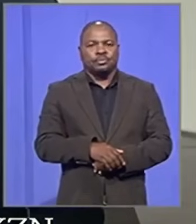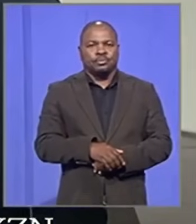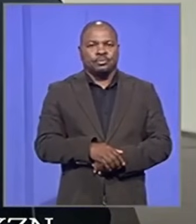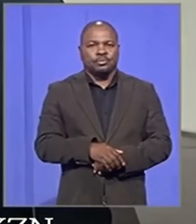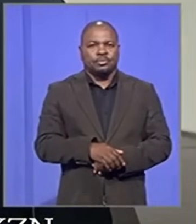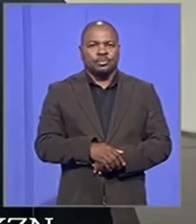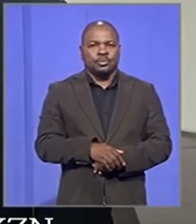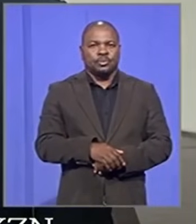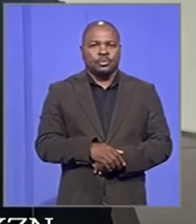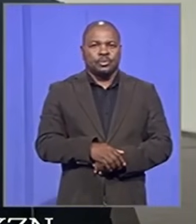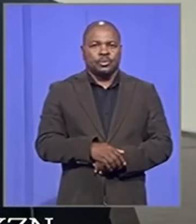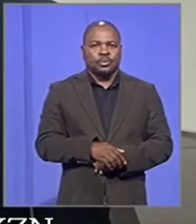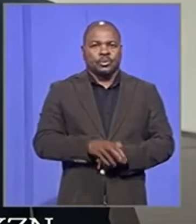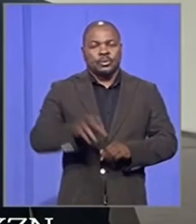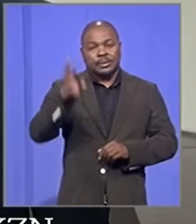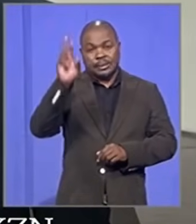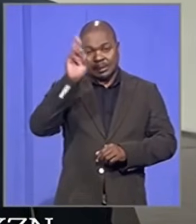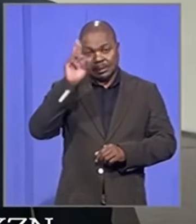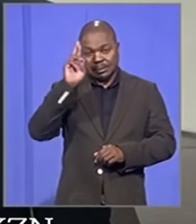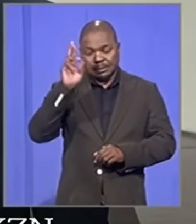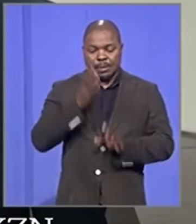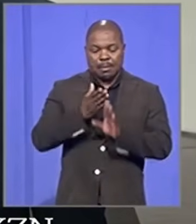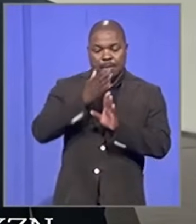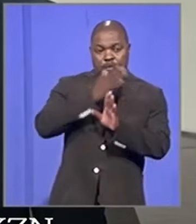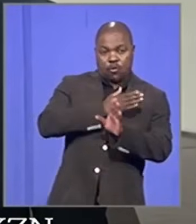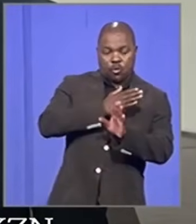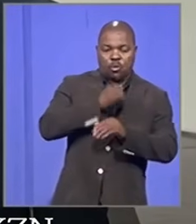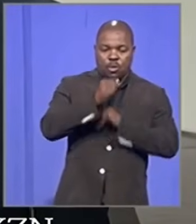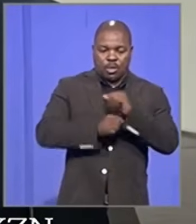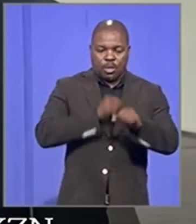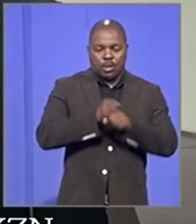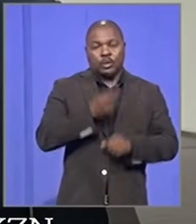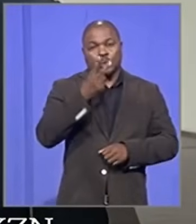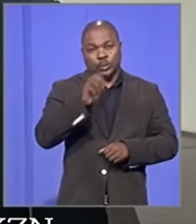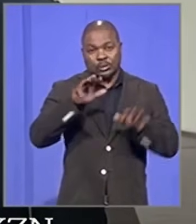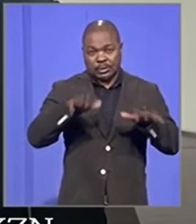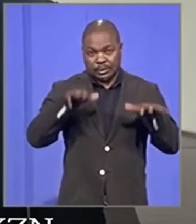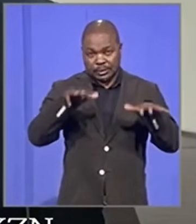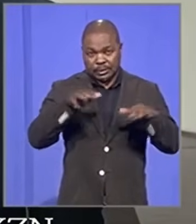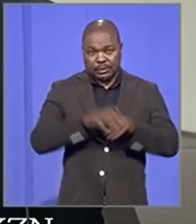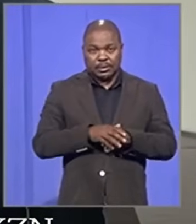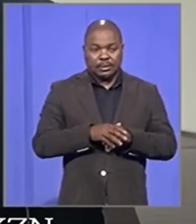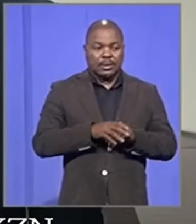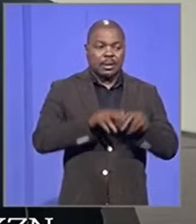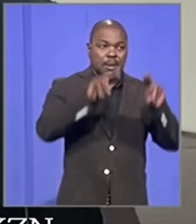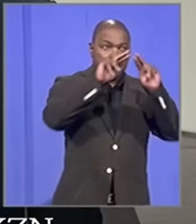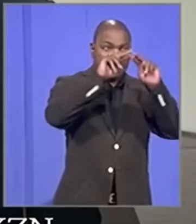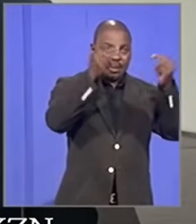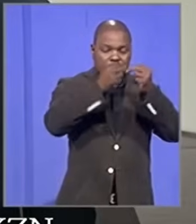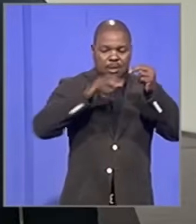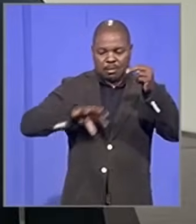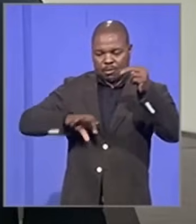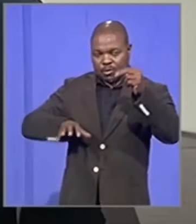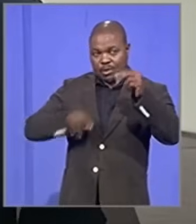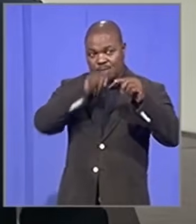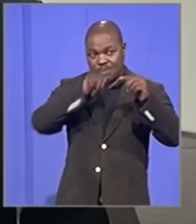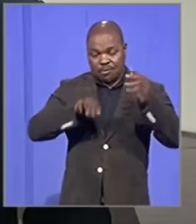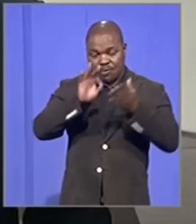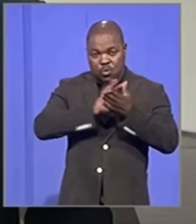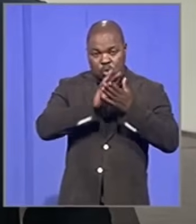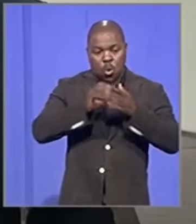You recall that before or prior 2019 national and provincial elections, we were the